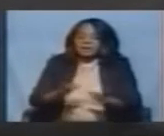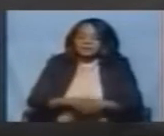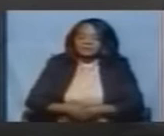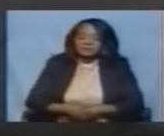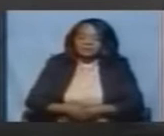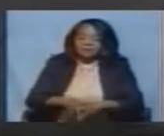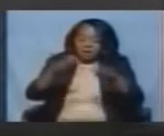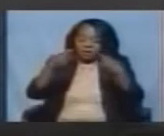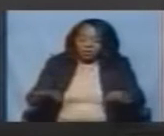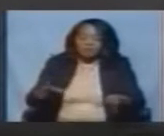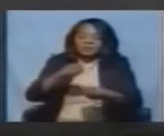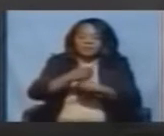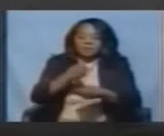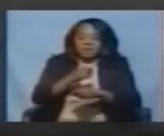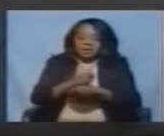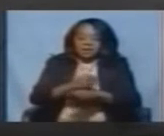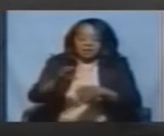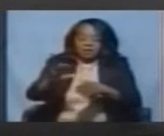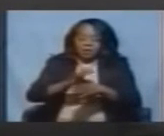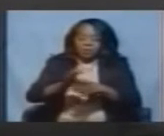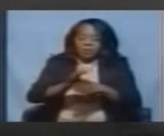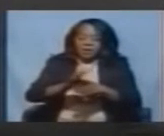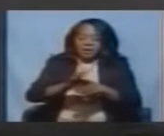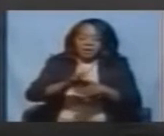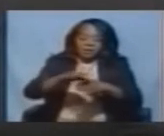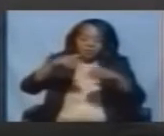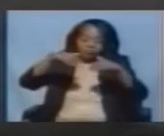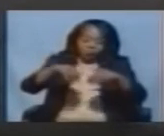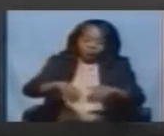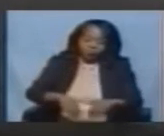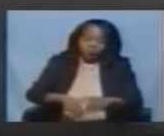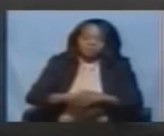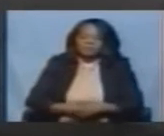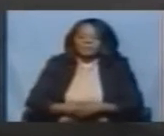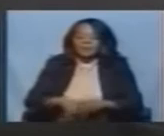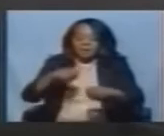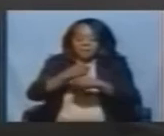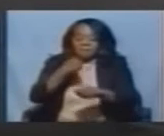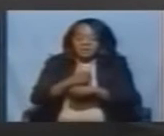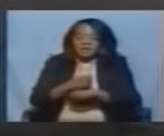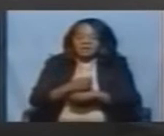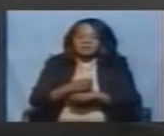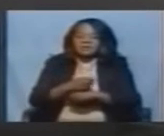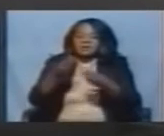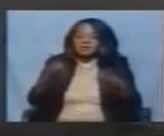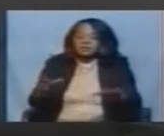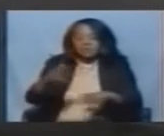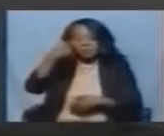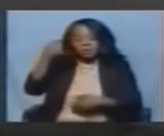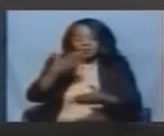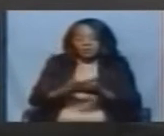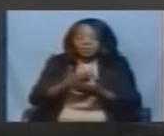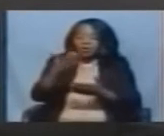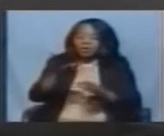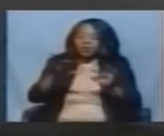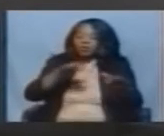loss, because the copper price has come down. Okay? Now, they are making that loss because the procurement is not done properly. You know, the cost of